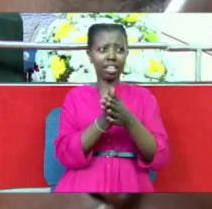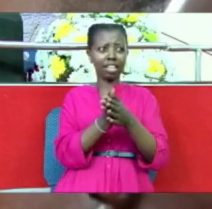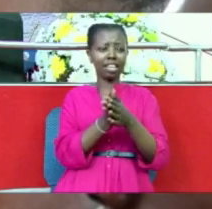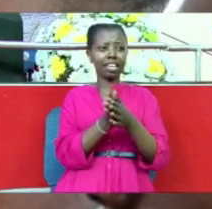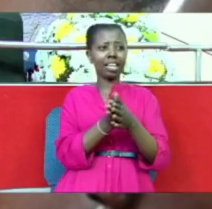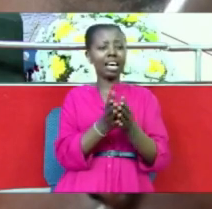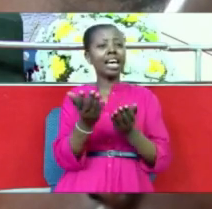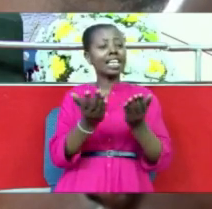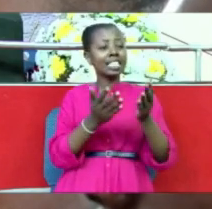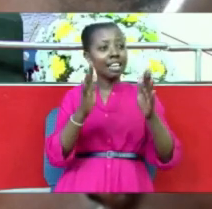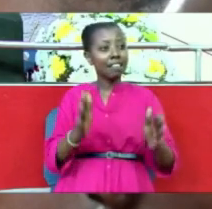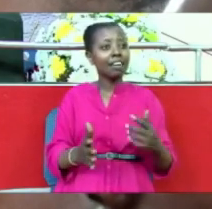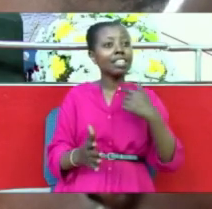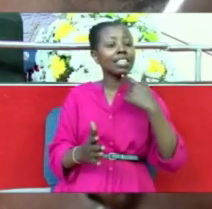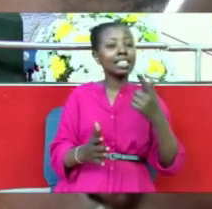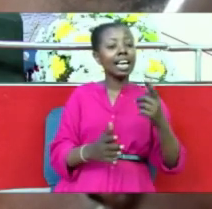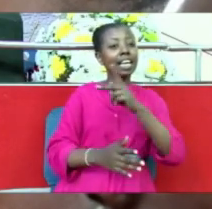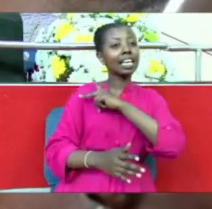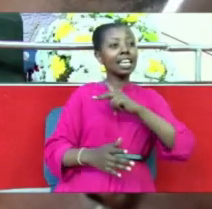saba.